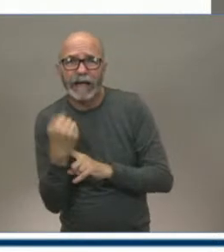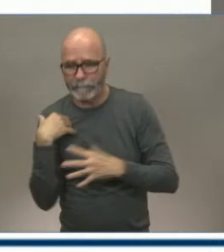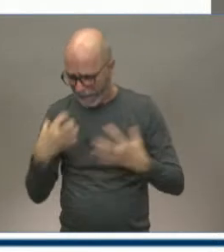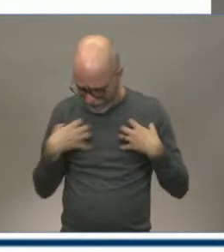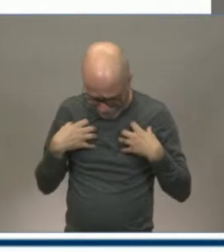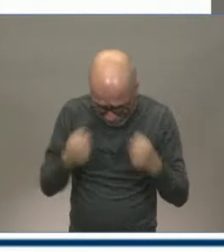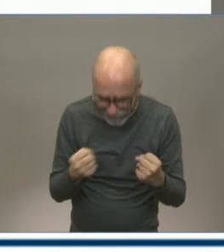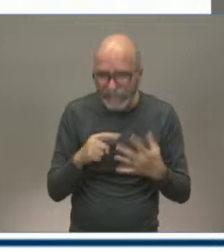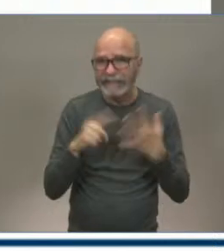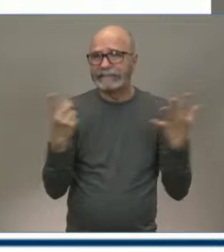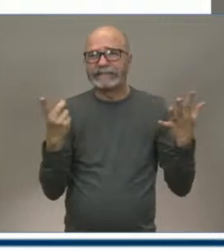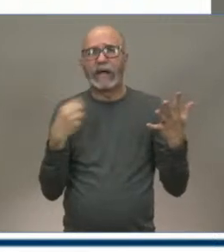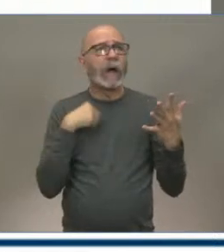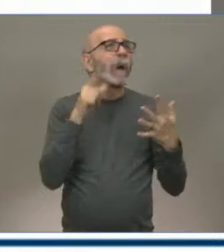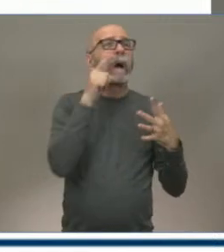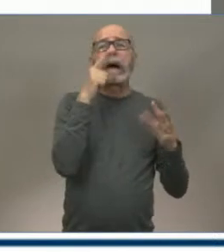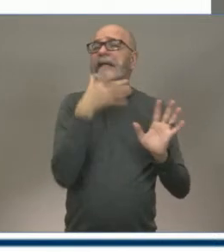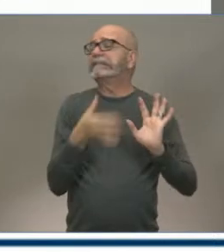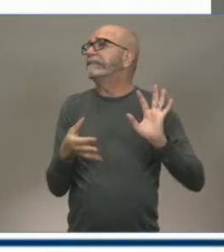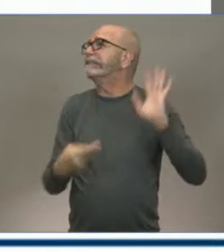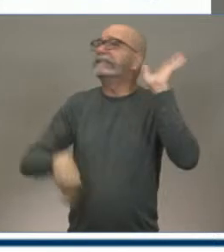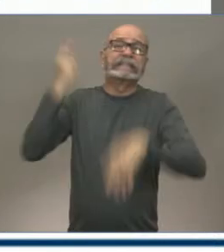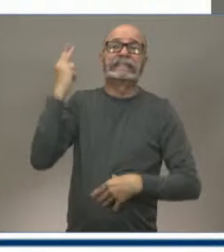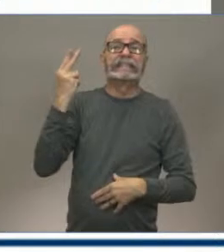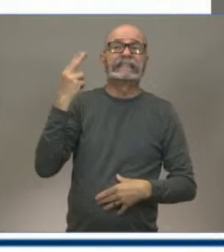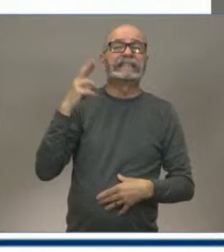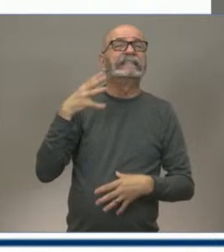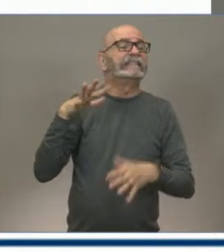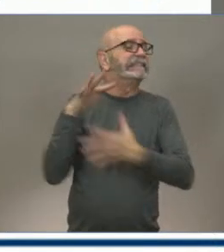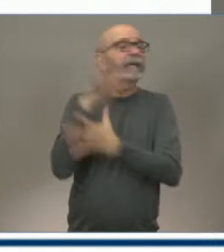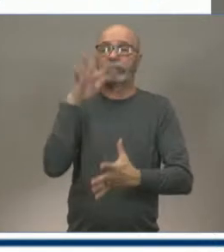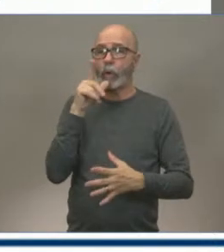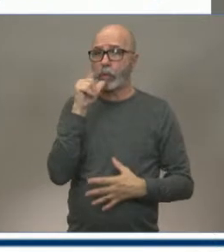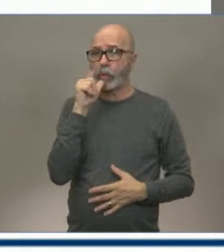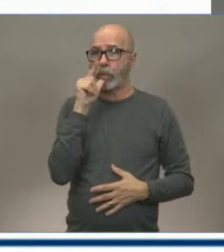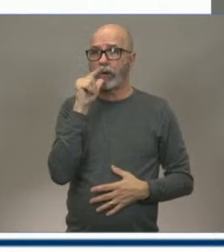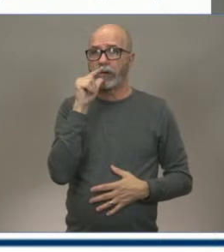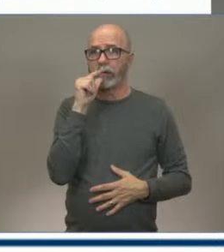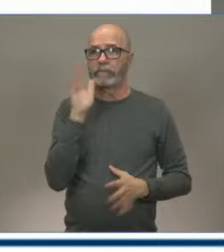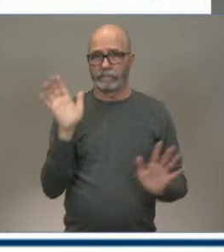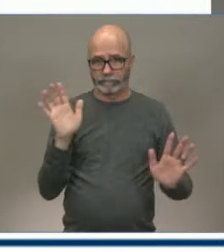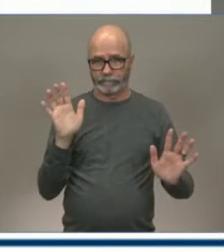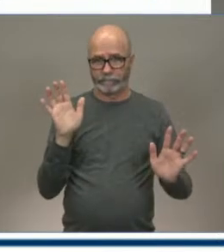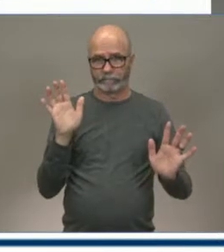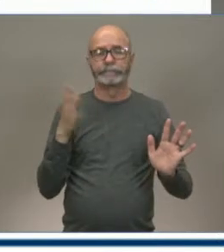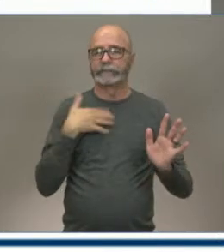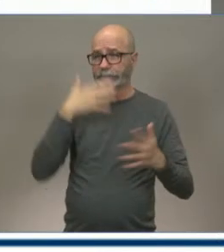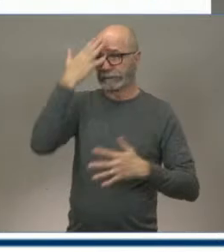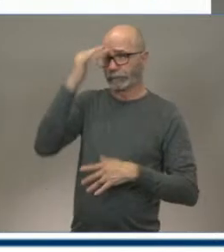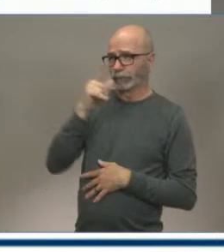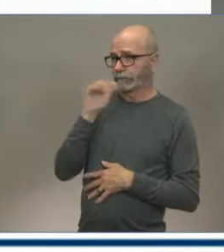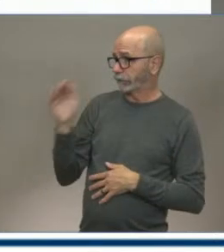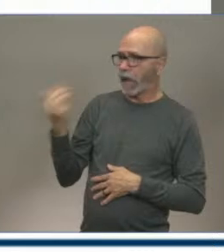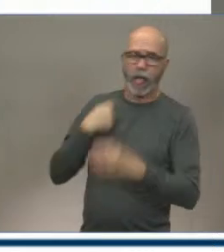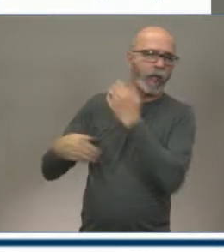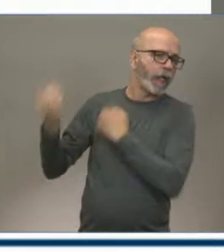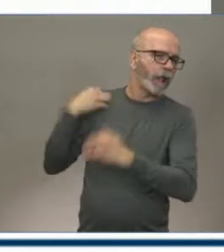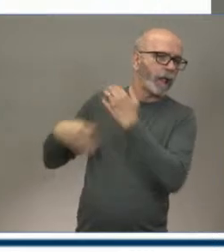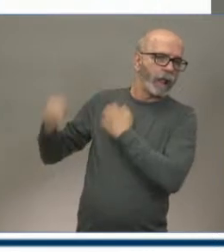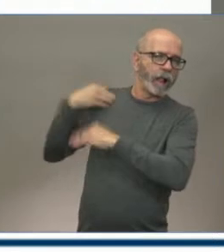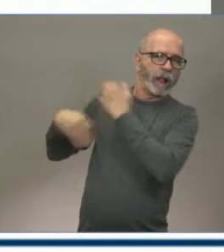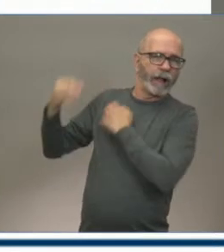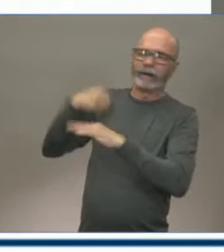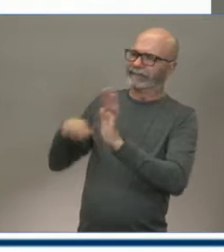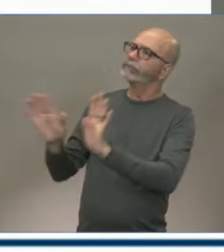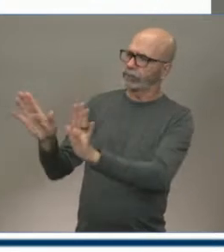groups are, and we're making decisions with that risk in mind. You don't need to reach out to us. The fact of the matter